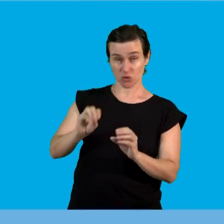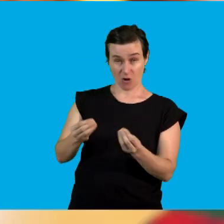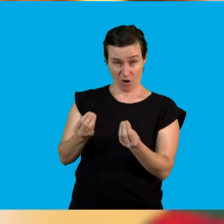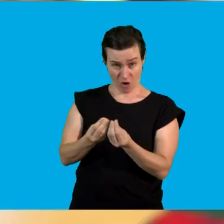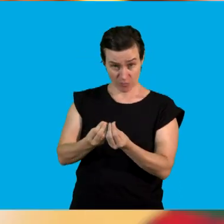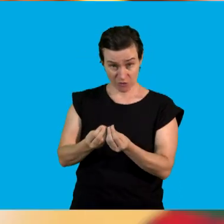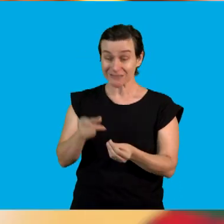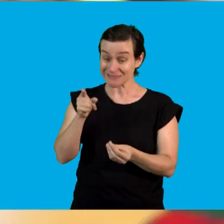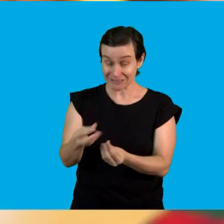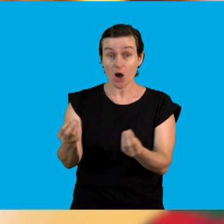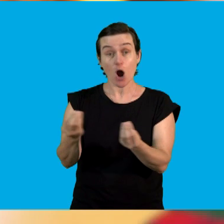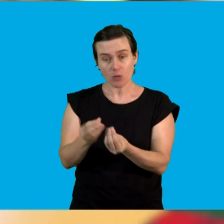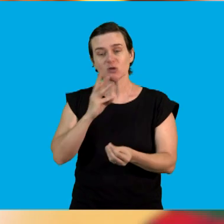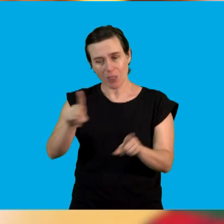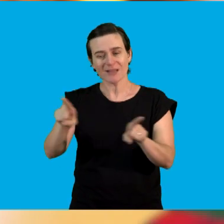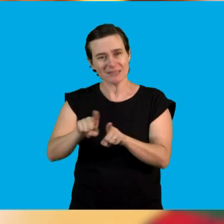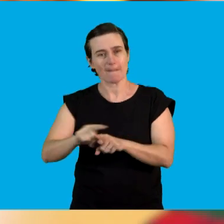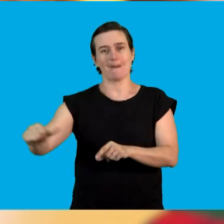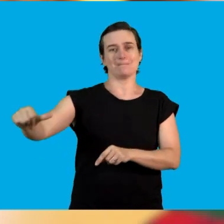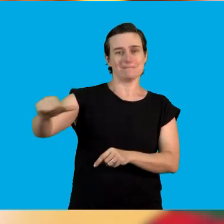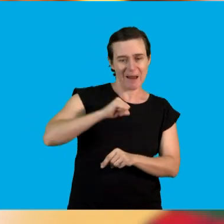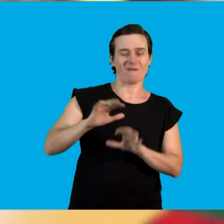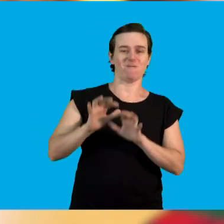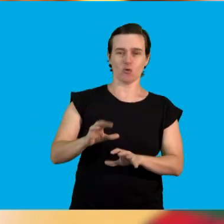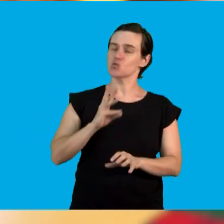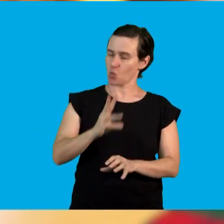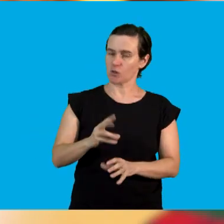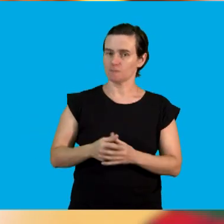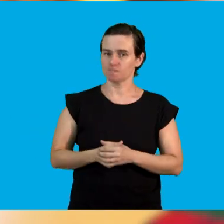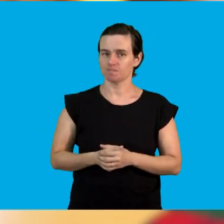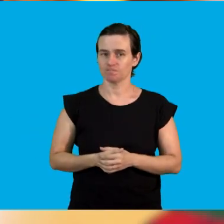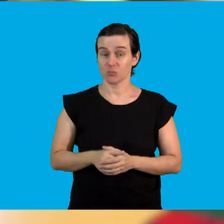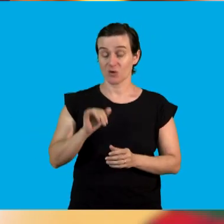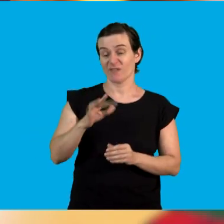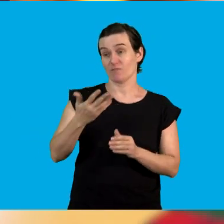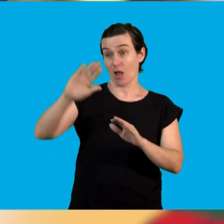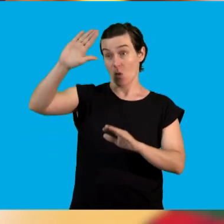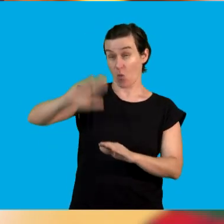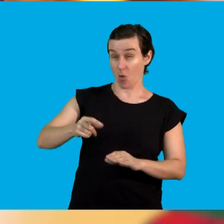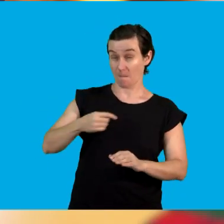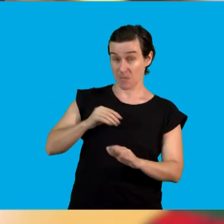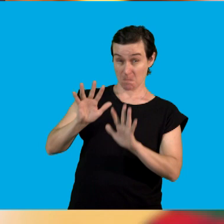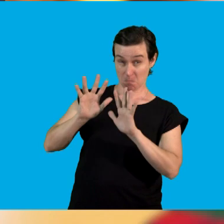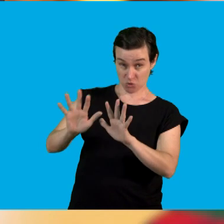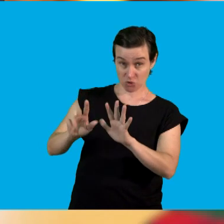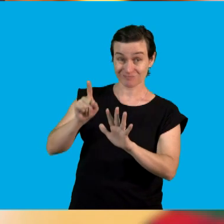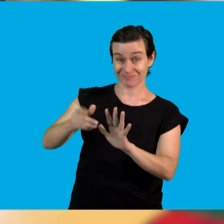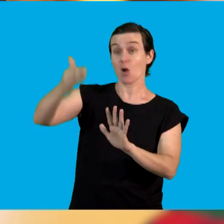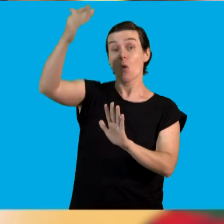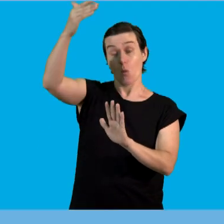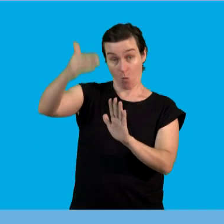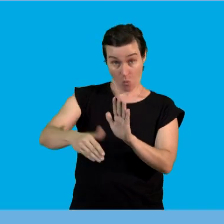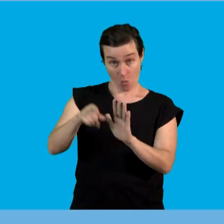object, that object will apply the very same force back but in an opposite direction. If you are pushing a wall to the right,